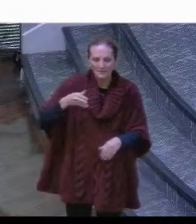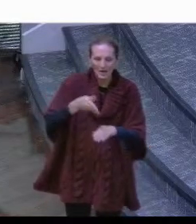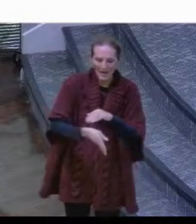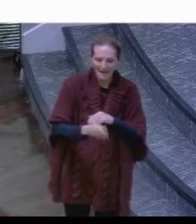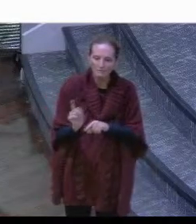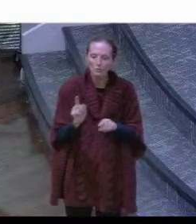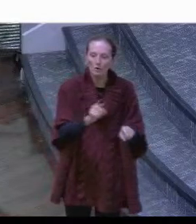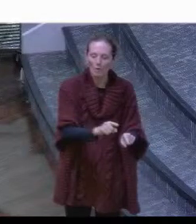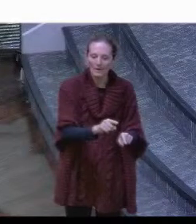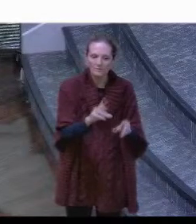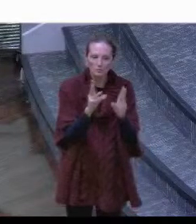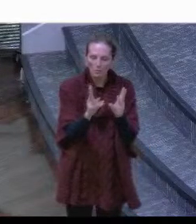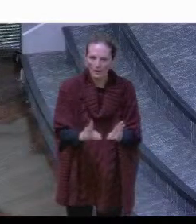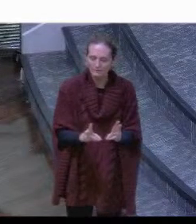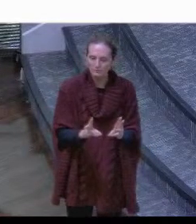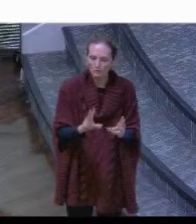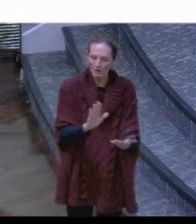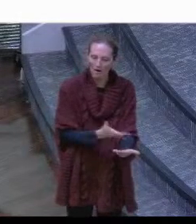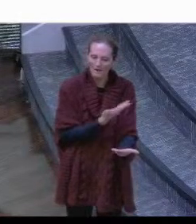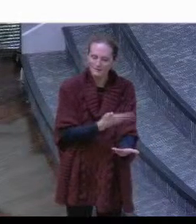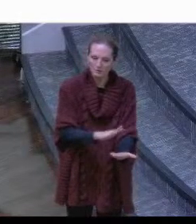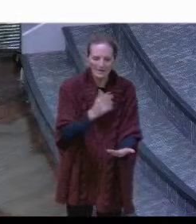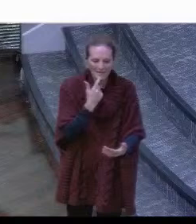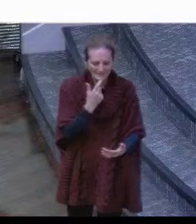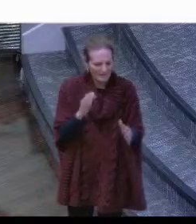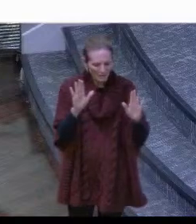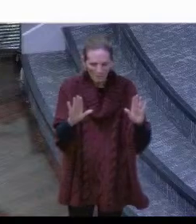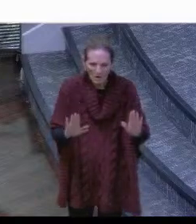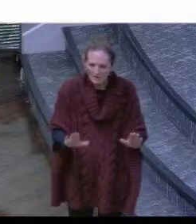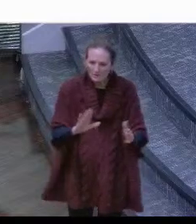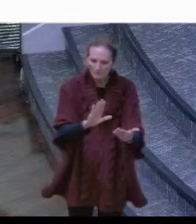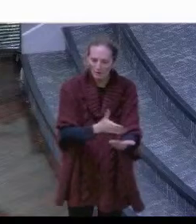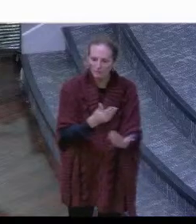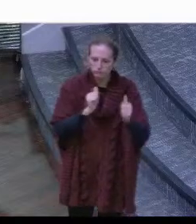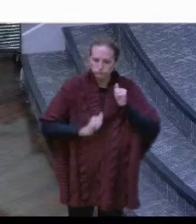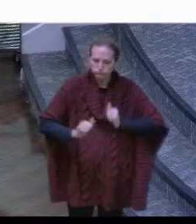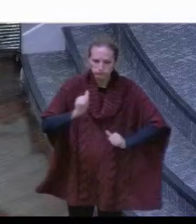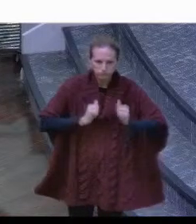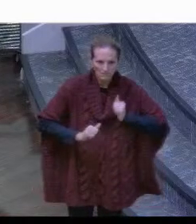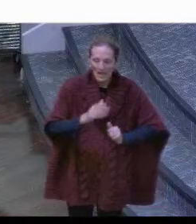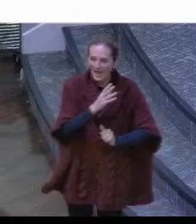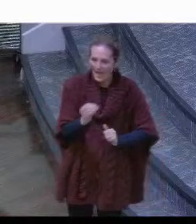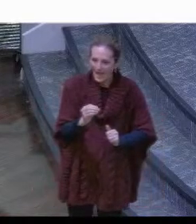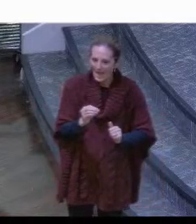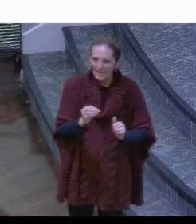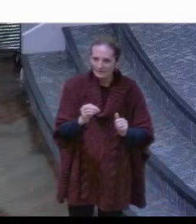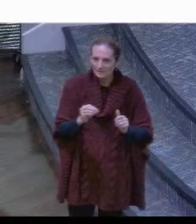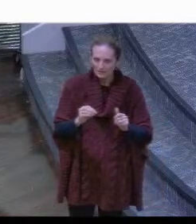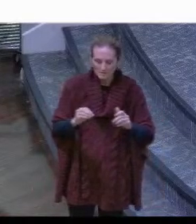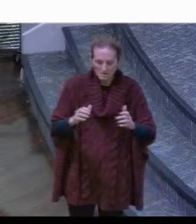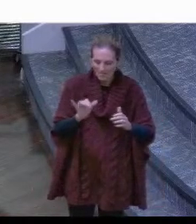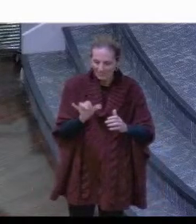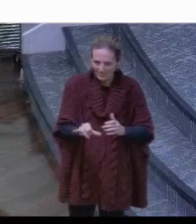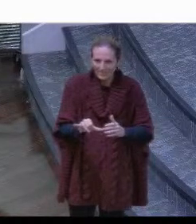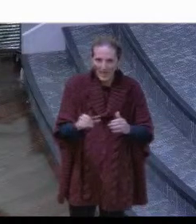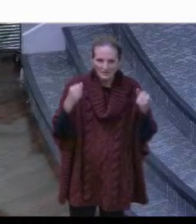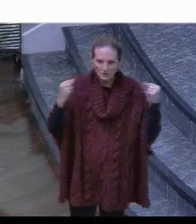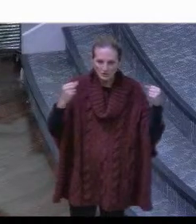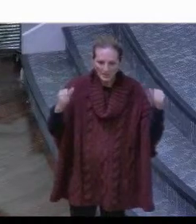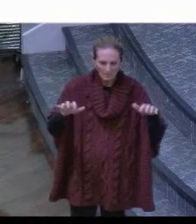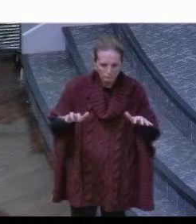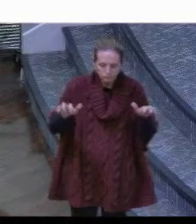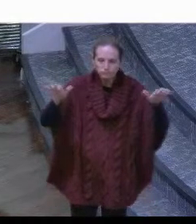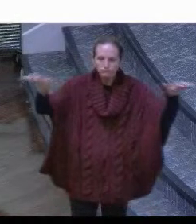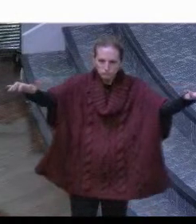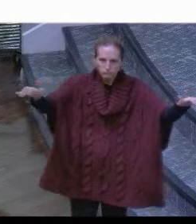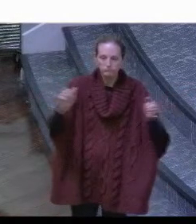last month remarked about the excellent performances in the gym overflowing with enthusiastic and supportive parents and school